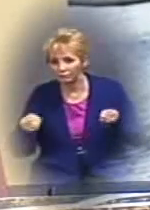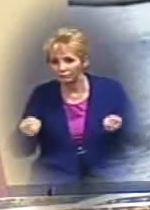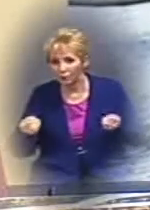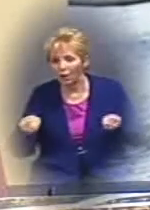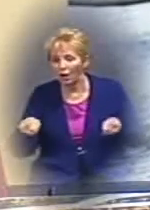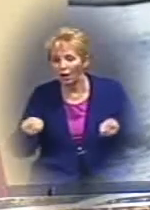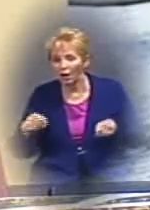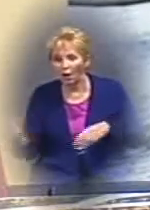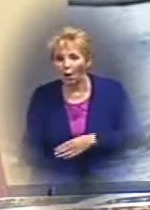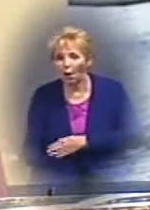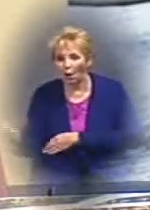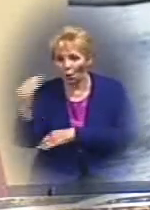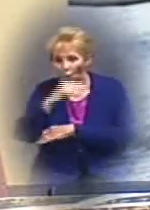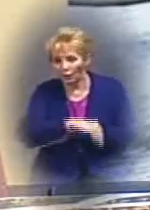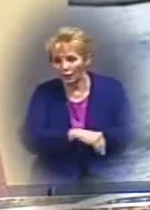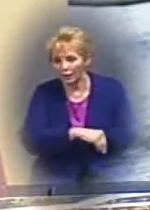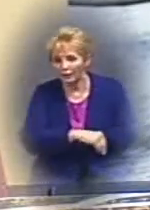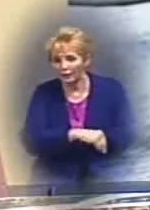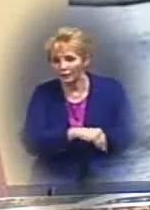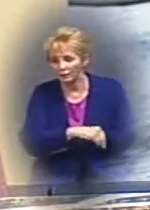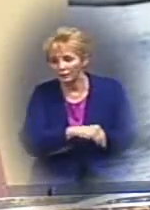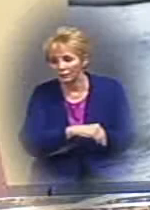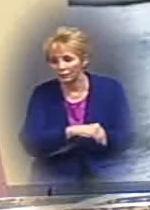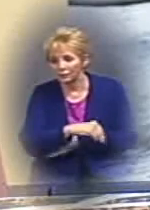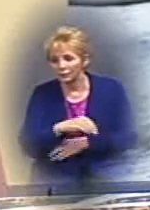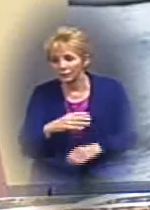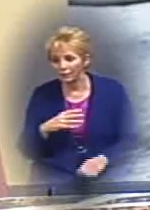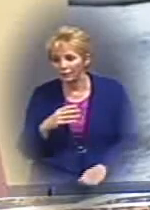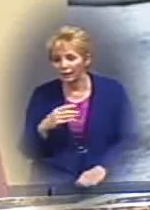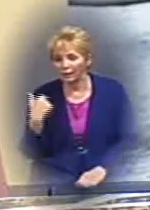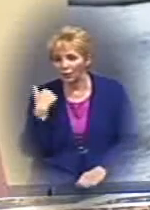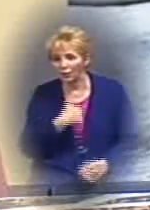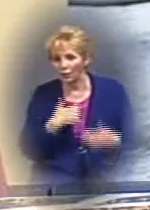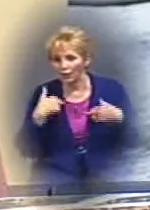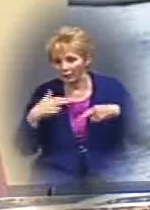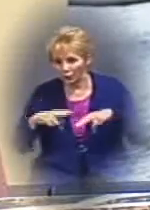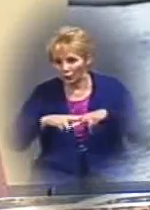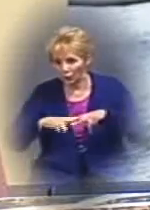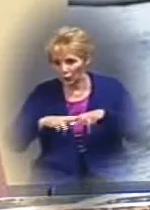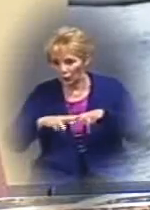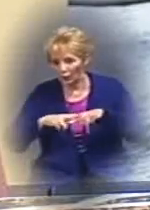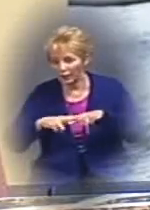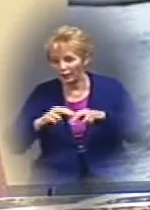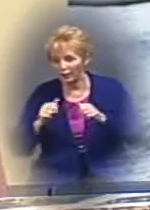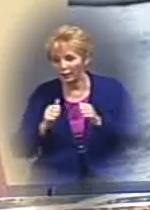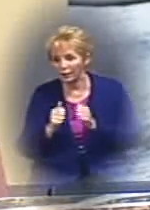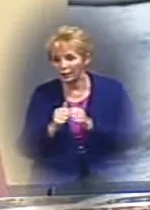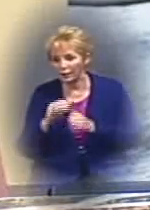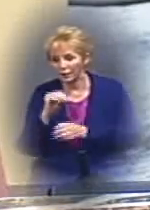run all day long and cannot run them fast enough. We have the train rides. There's visits with